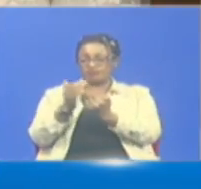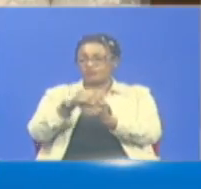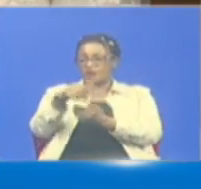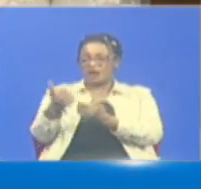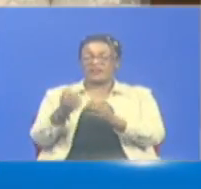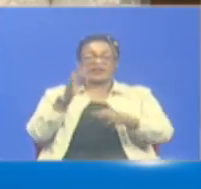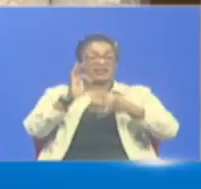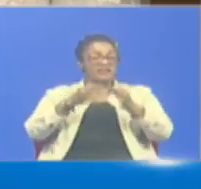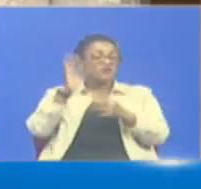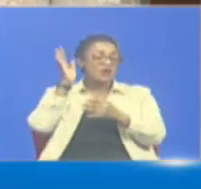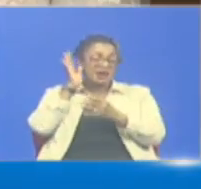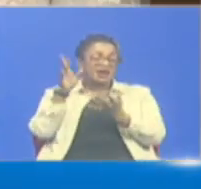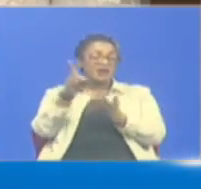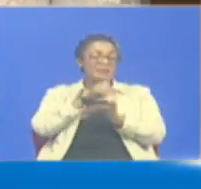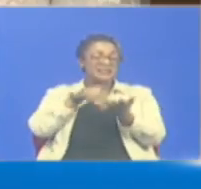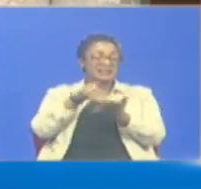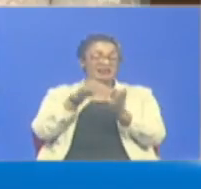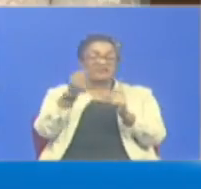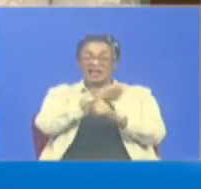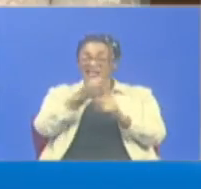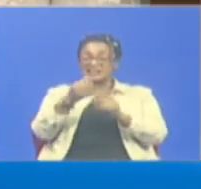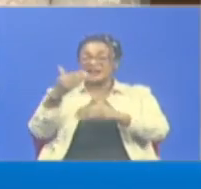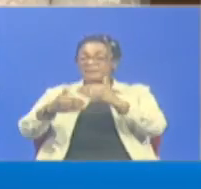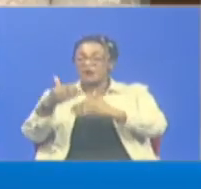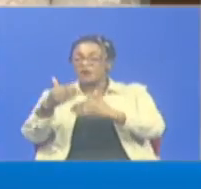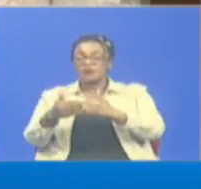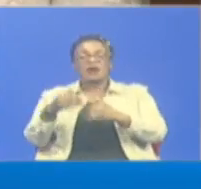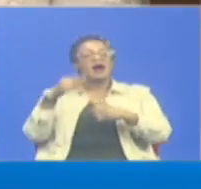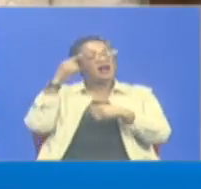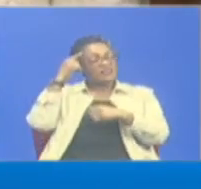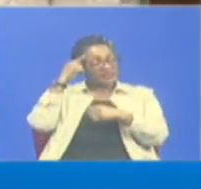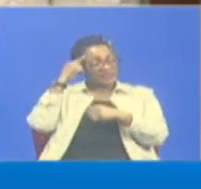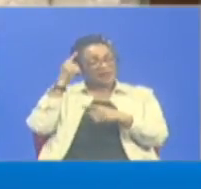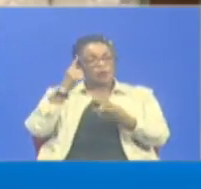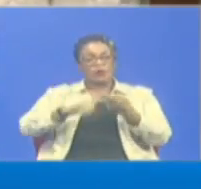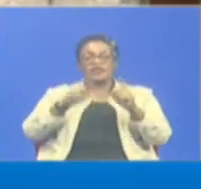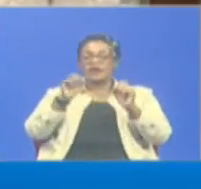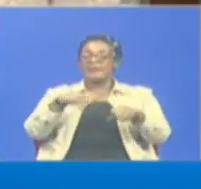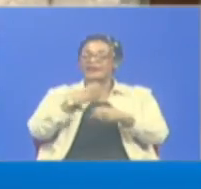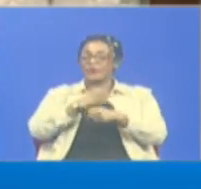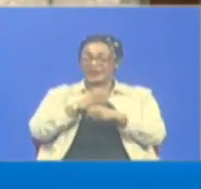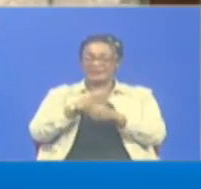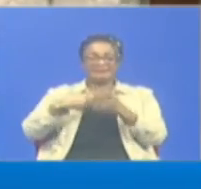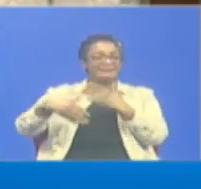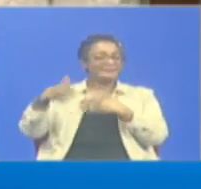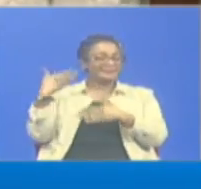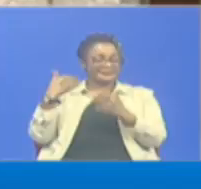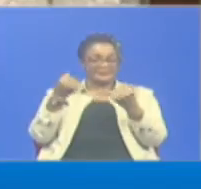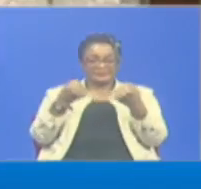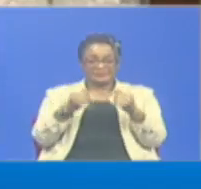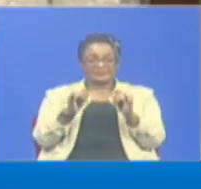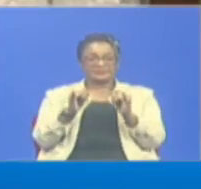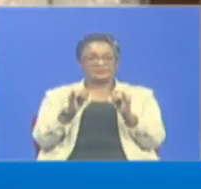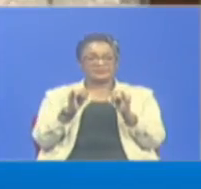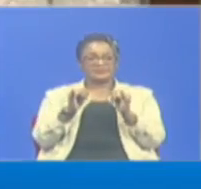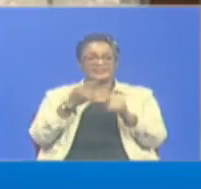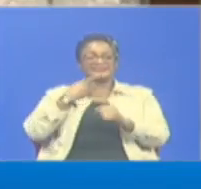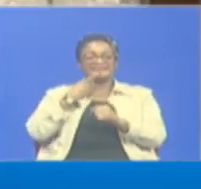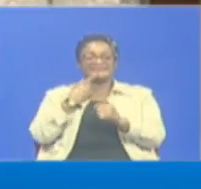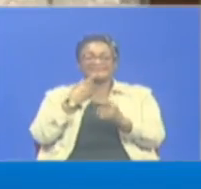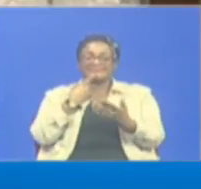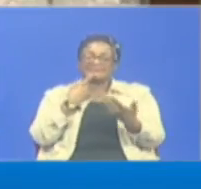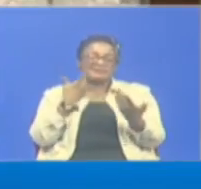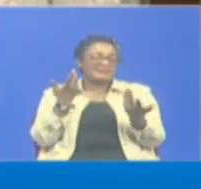domestic violence in the neighborhood, I think what we have been doing in the past is kind of, they'll just say, leave it, it